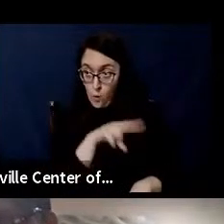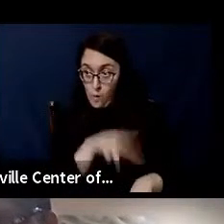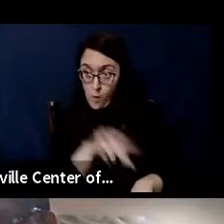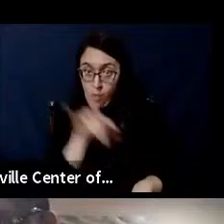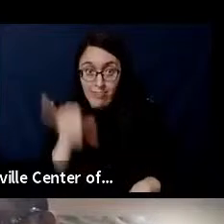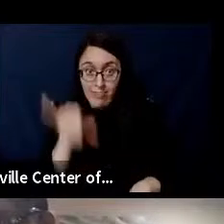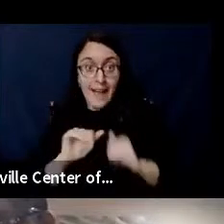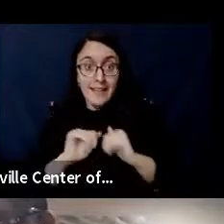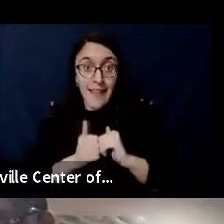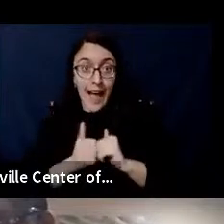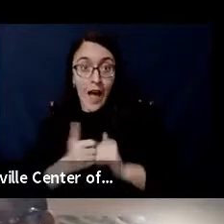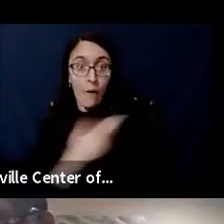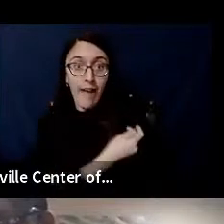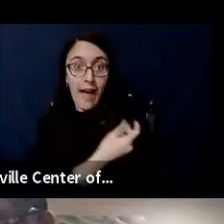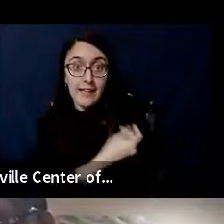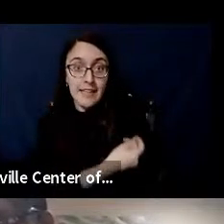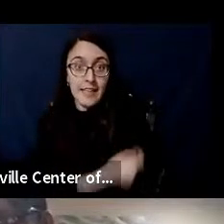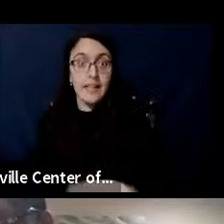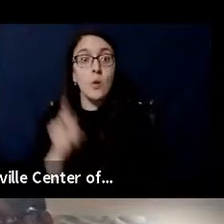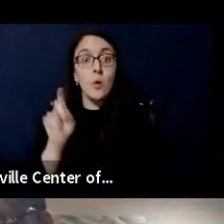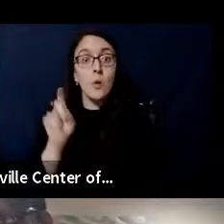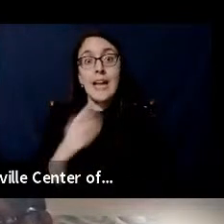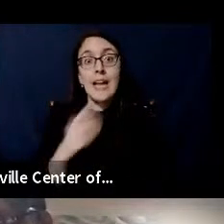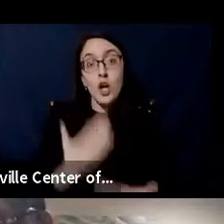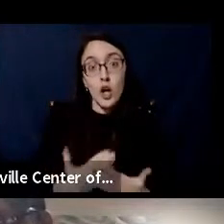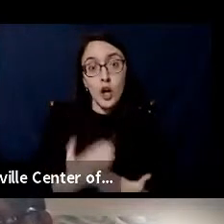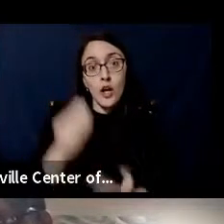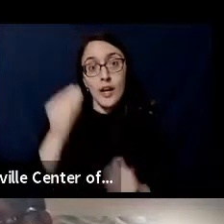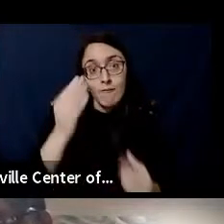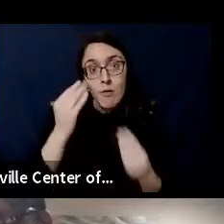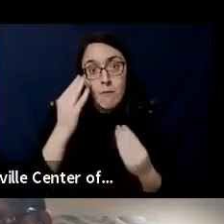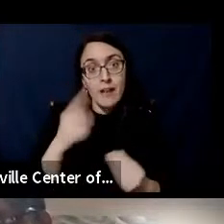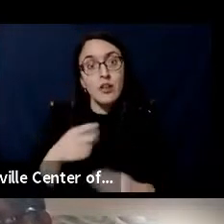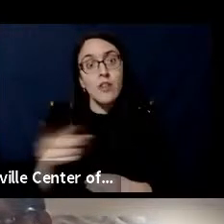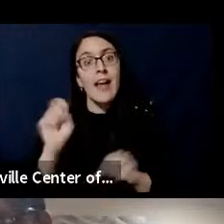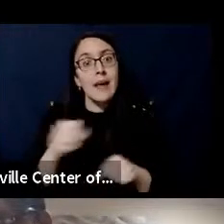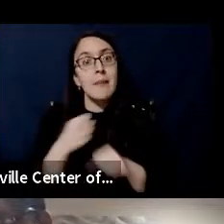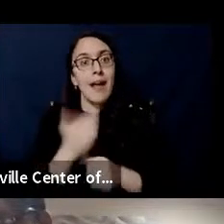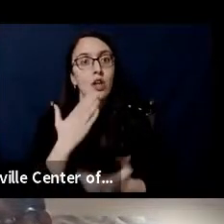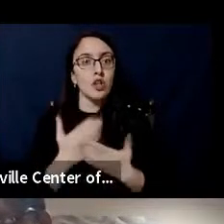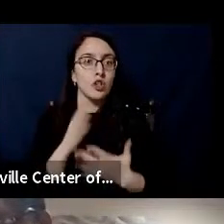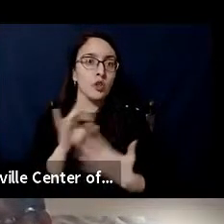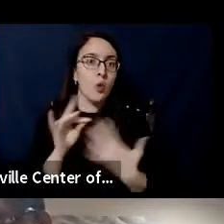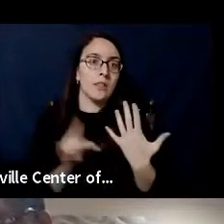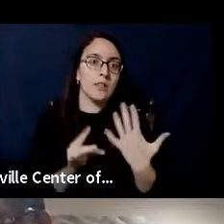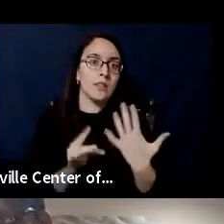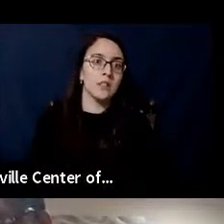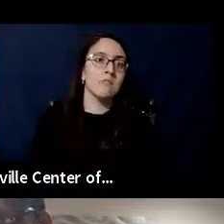there. And we need to give them good information so they make good choices.